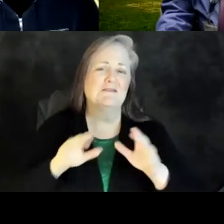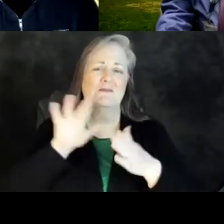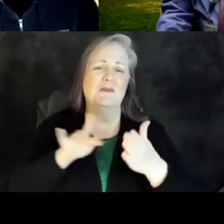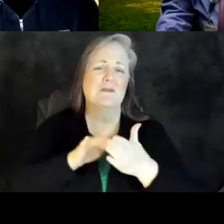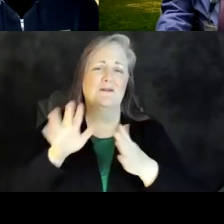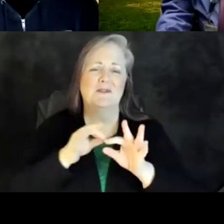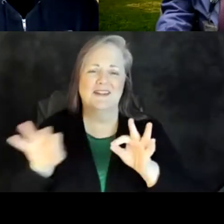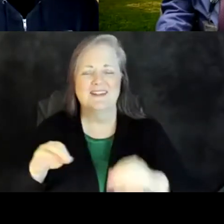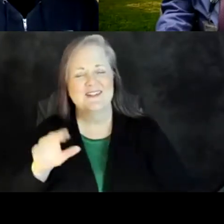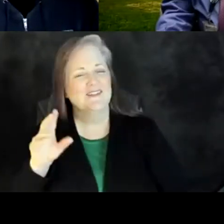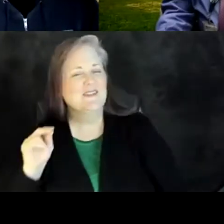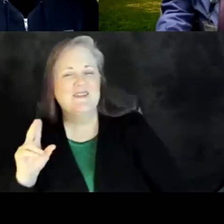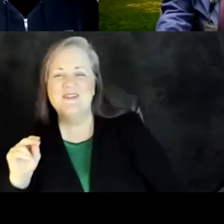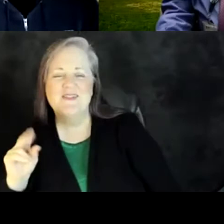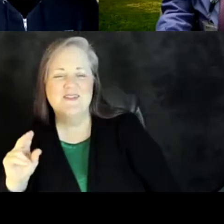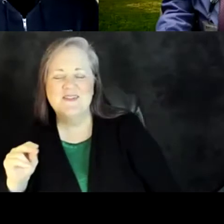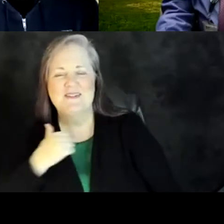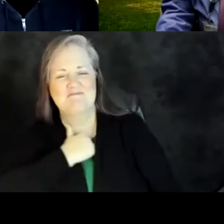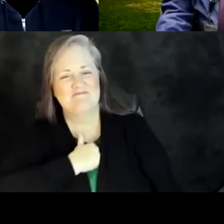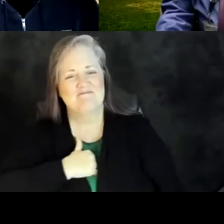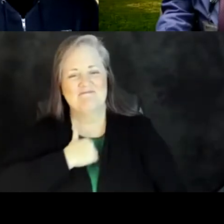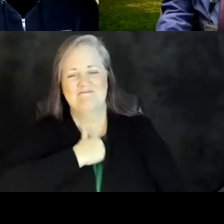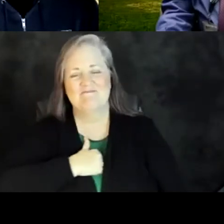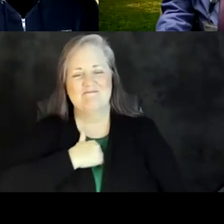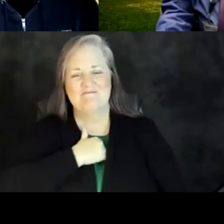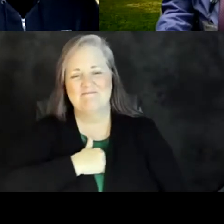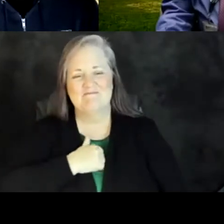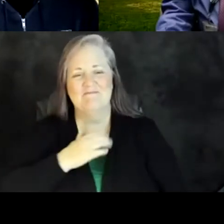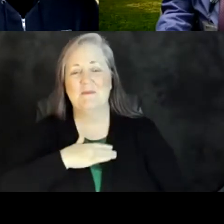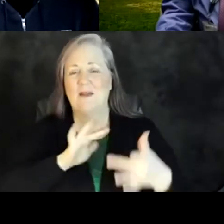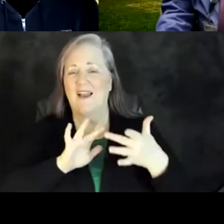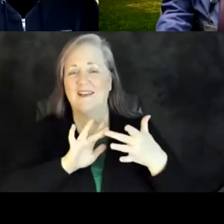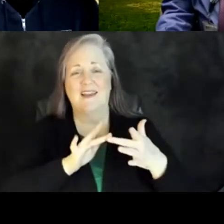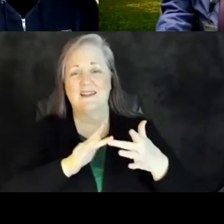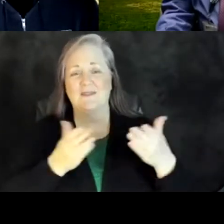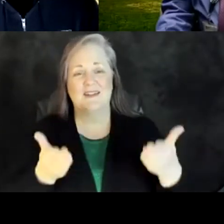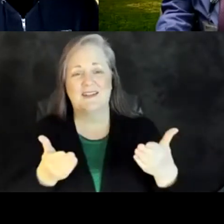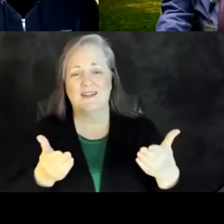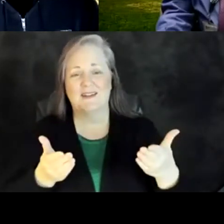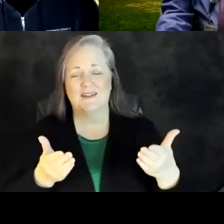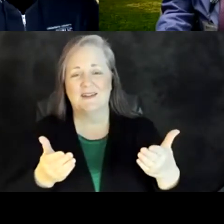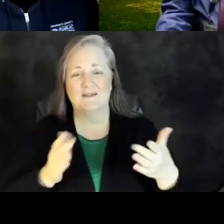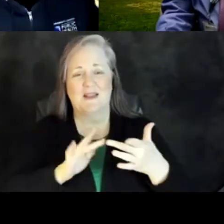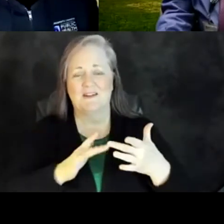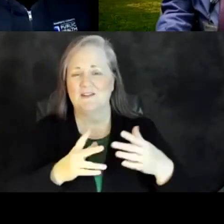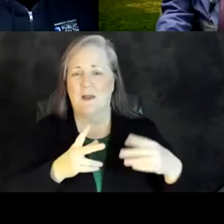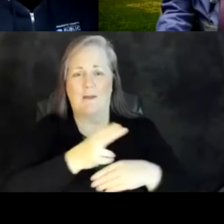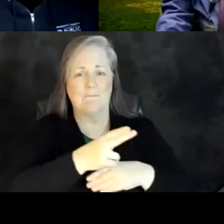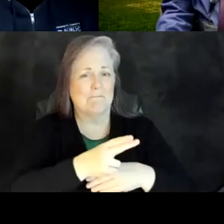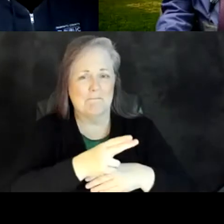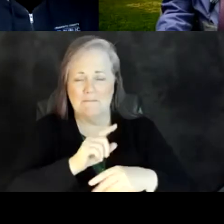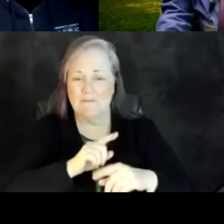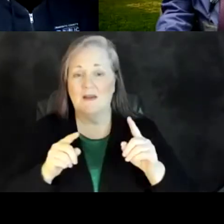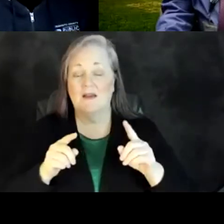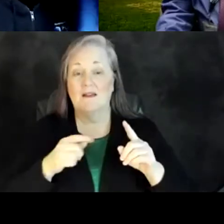there. No, my apologies. My connectivity, my internet just cut off, but